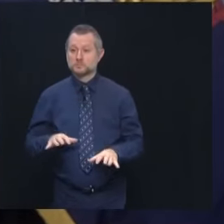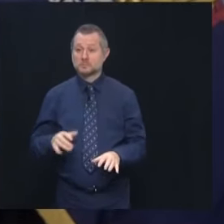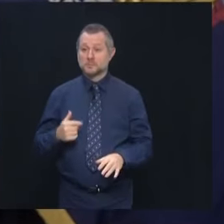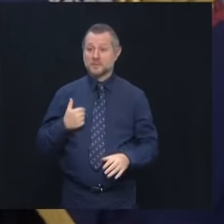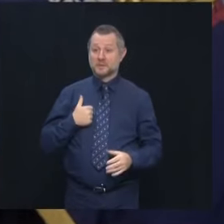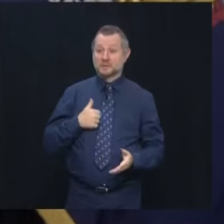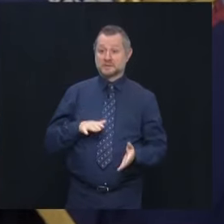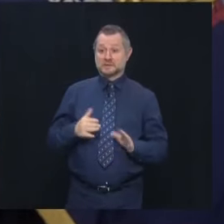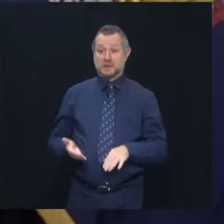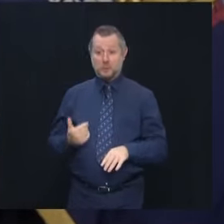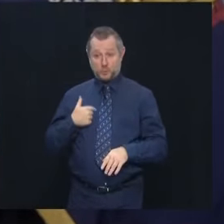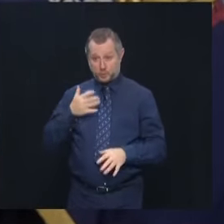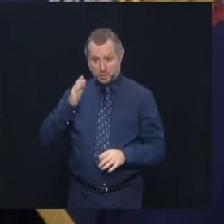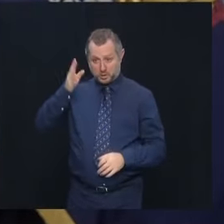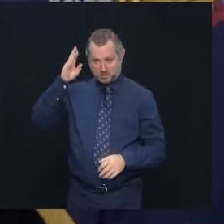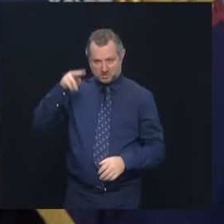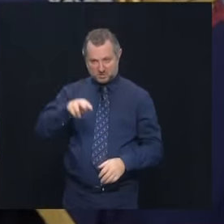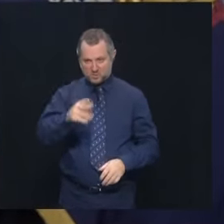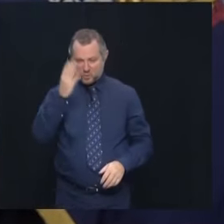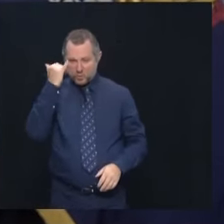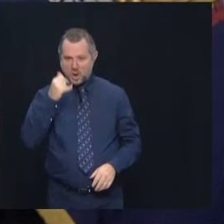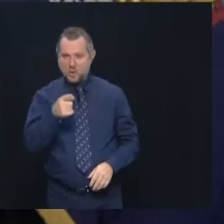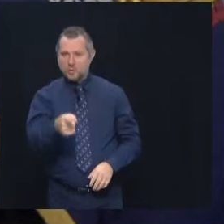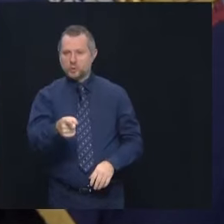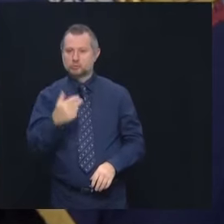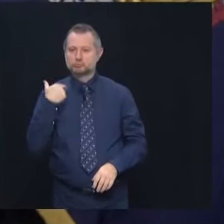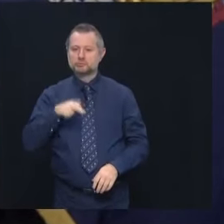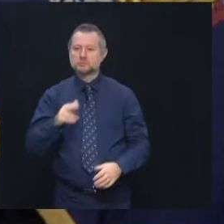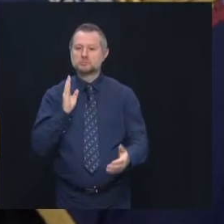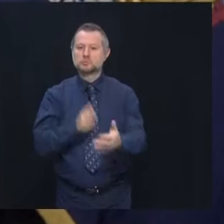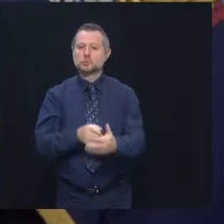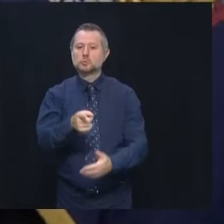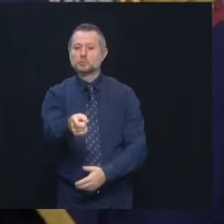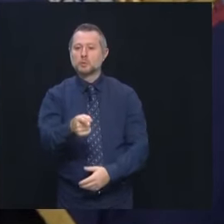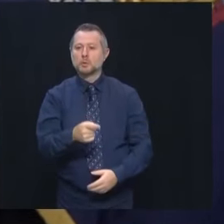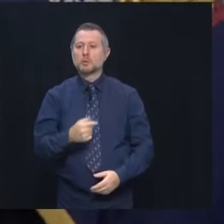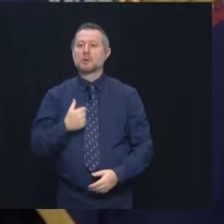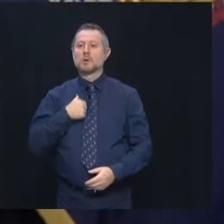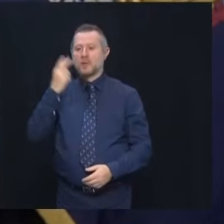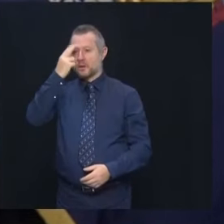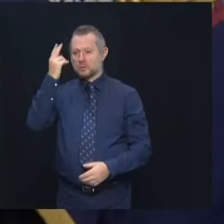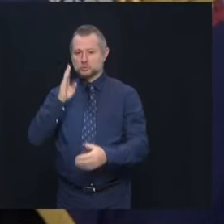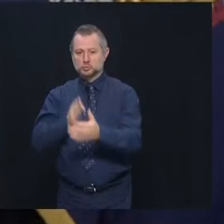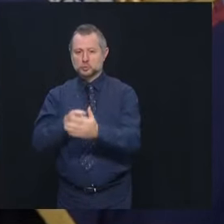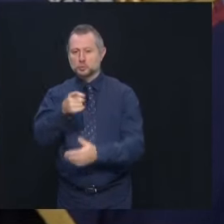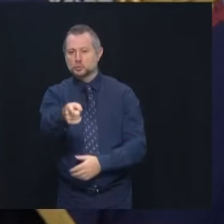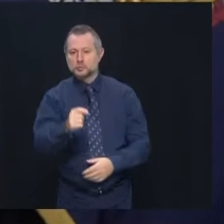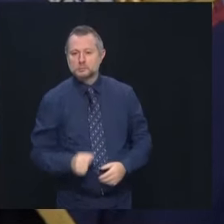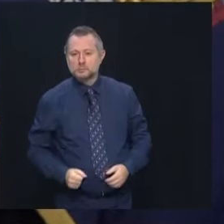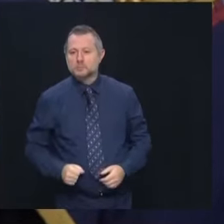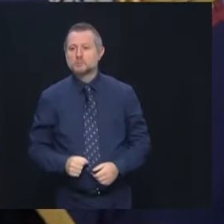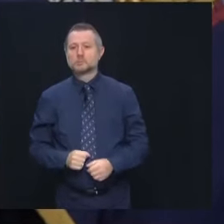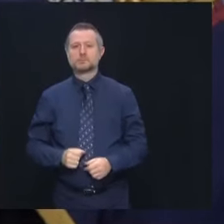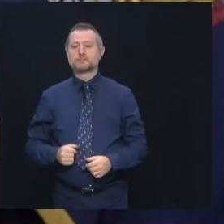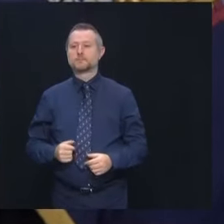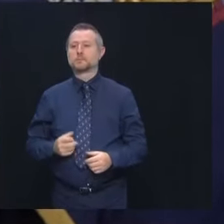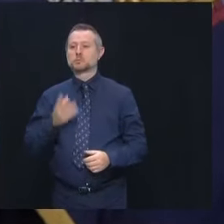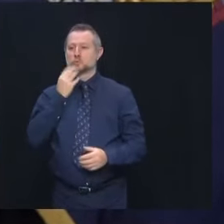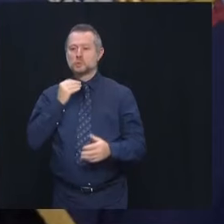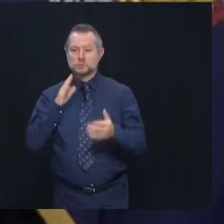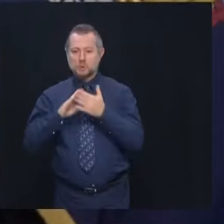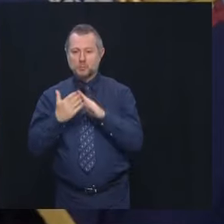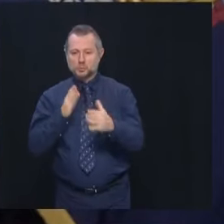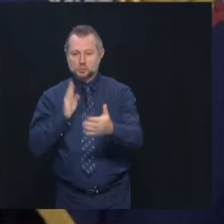questioned as to why I was sued by the Catholic Church or the Jewish community